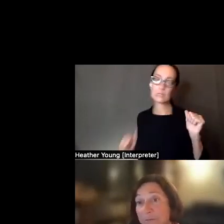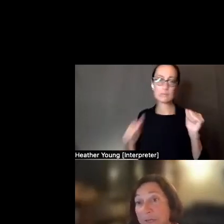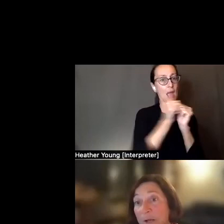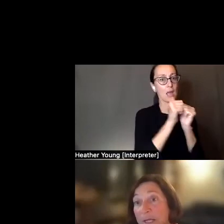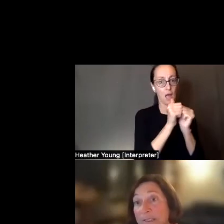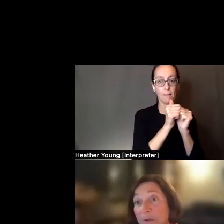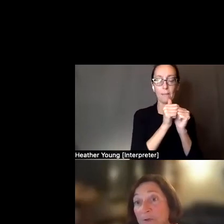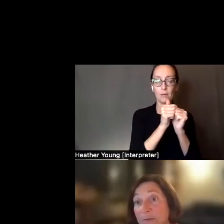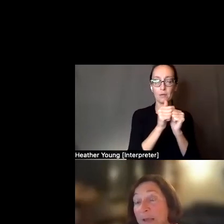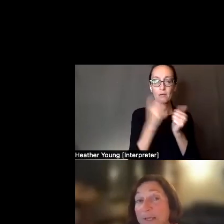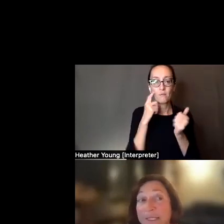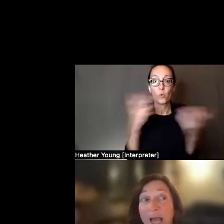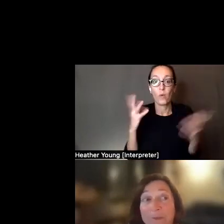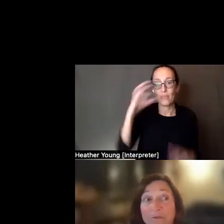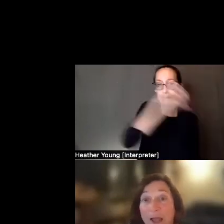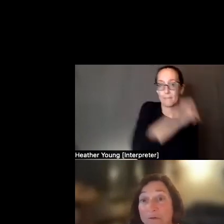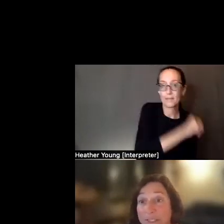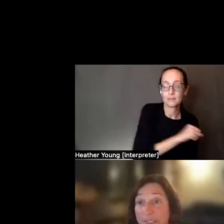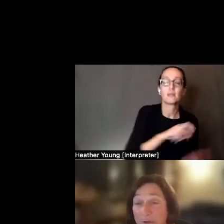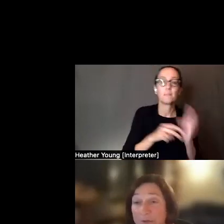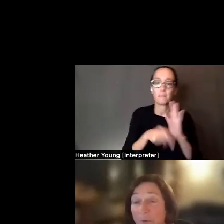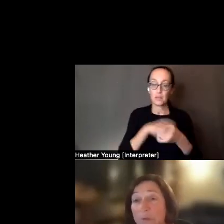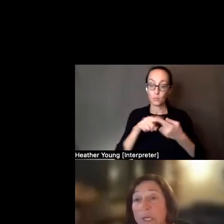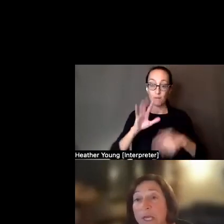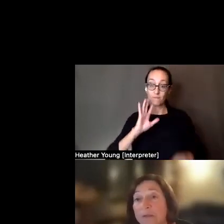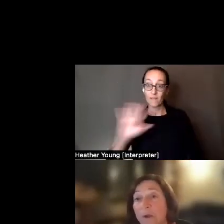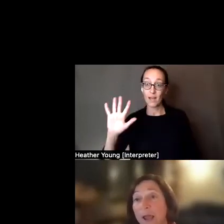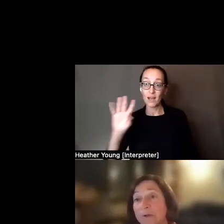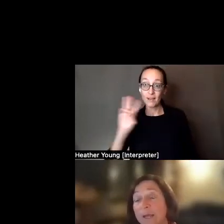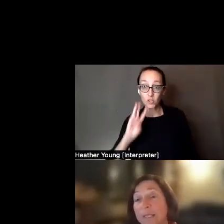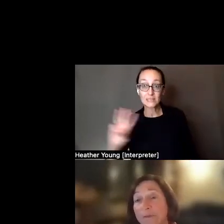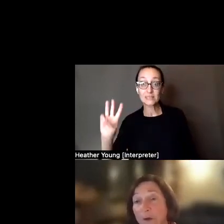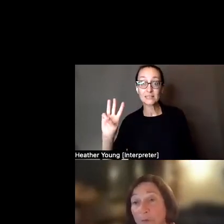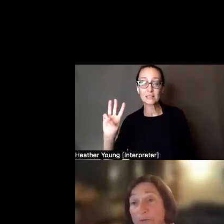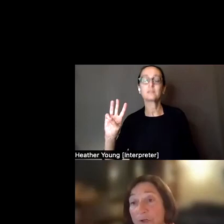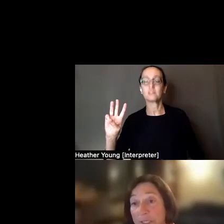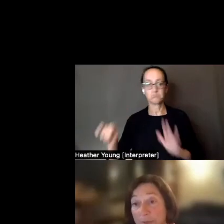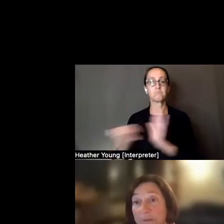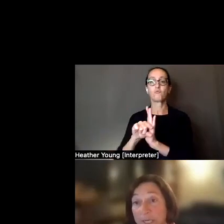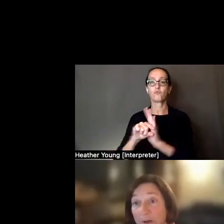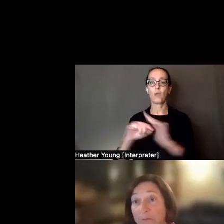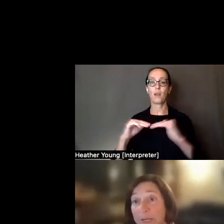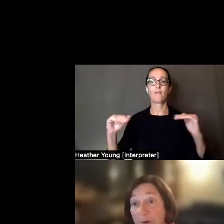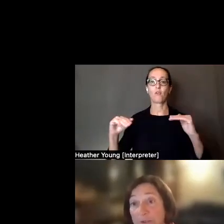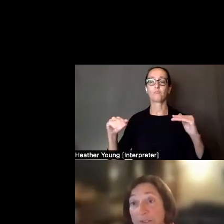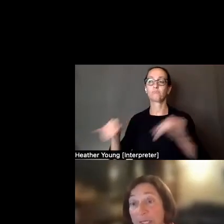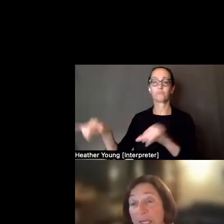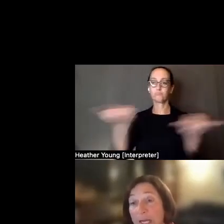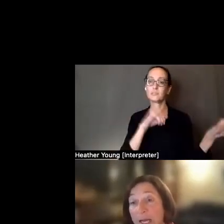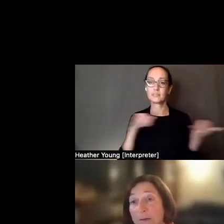that period, so that by the time they're 5 or 6 years old, they're at grade level with their typical hearing